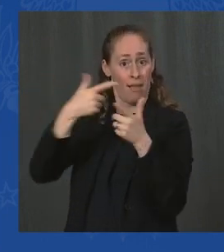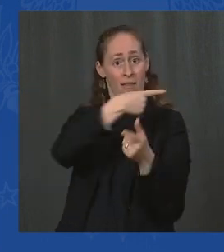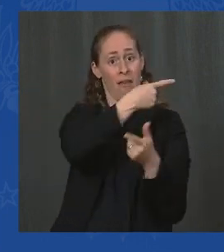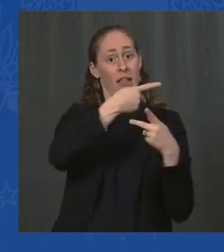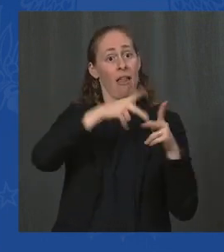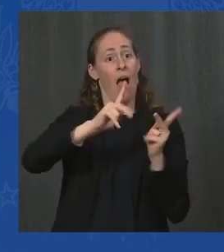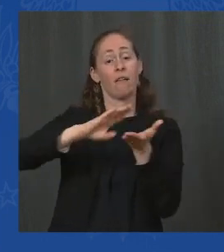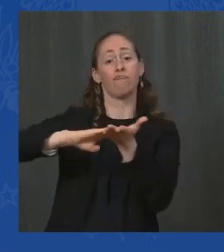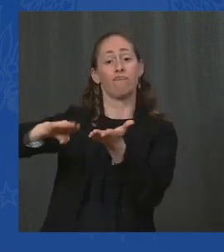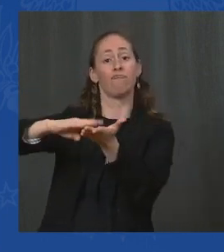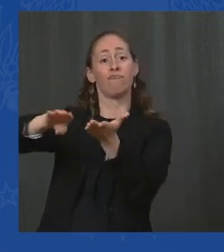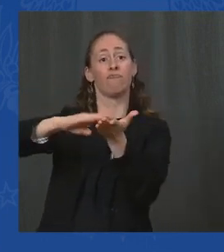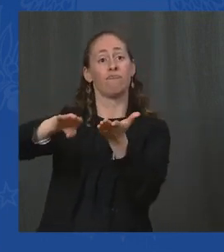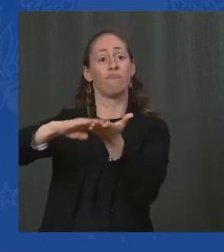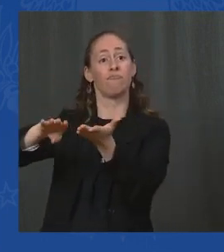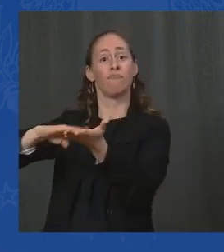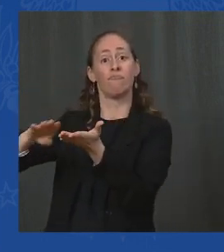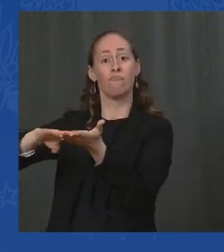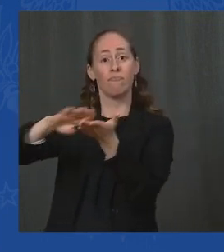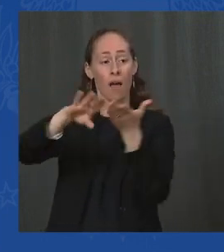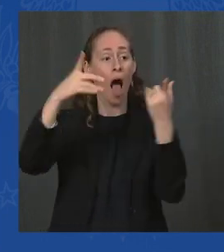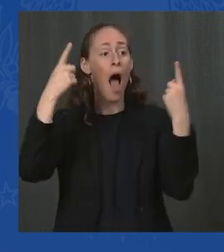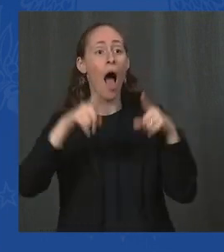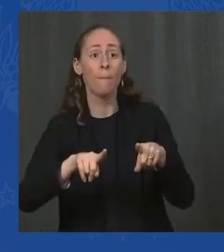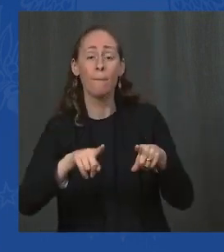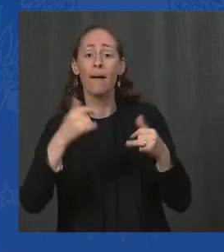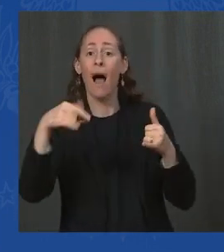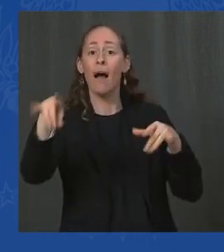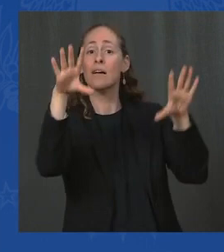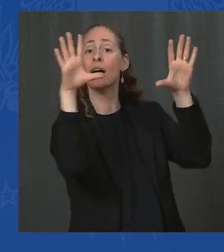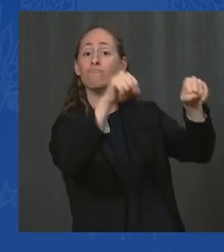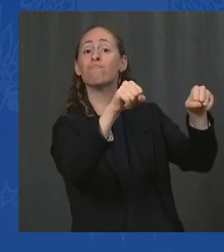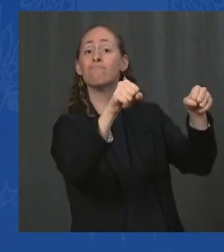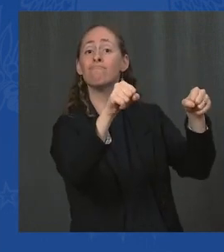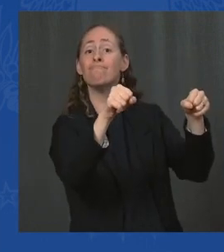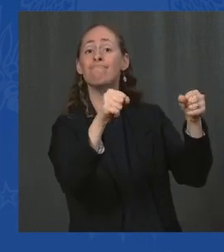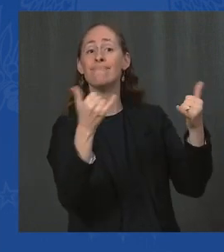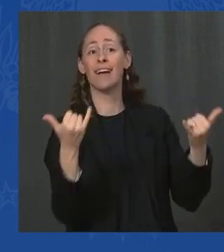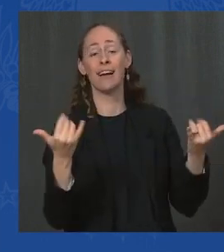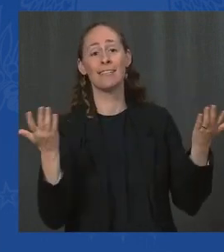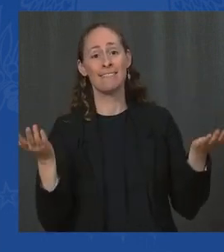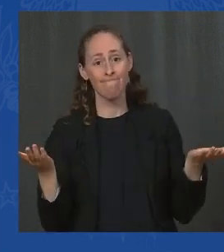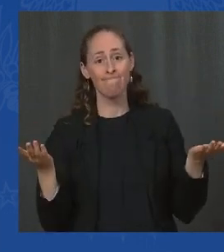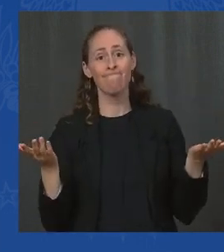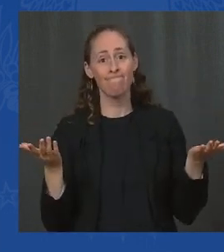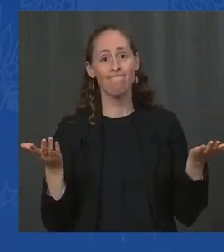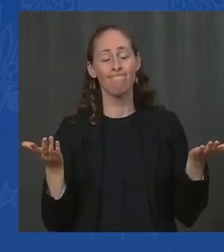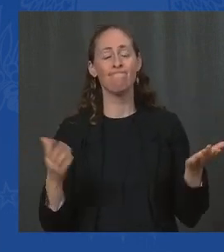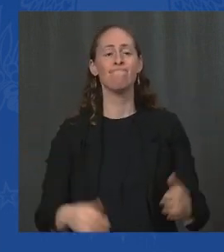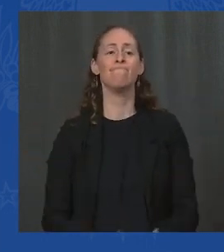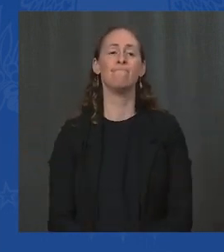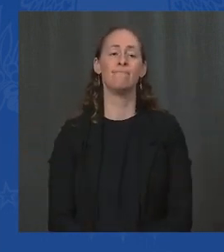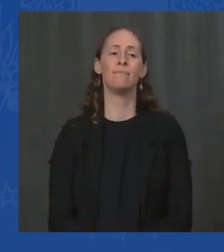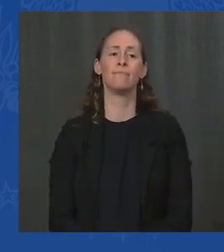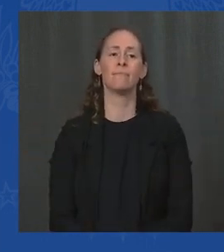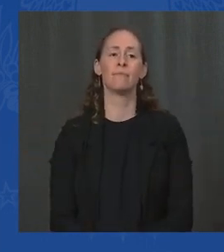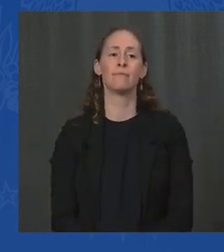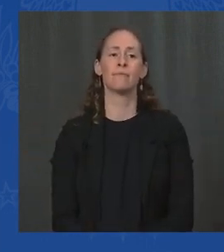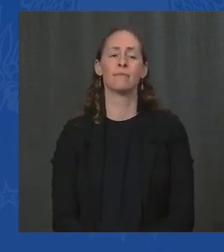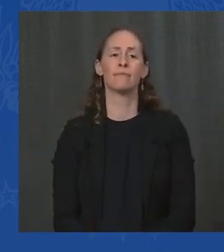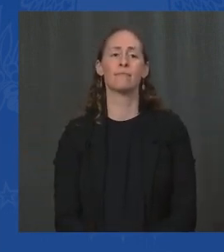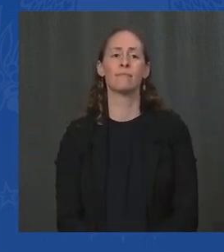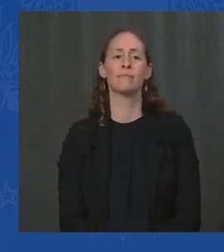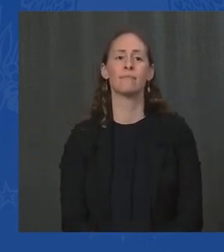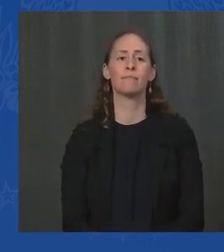And by the time I came to office, the Taliban was in its strongest military position since